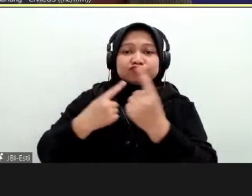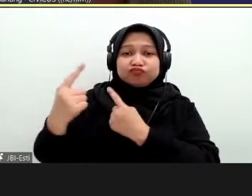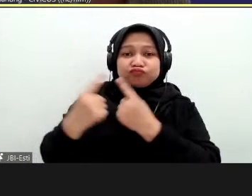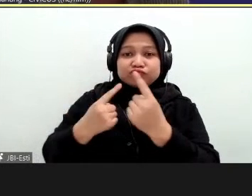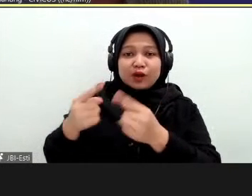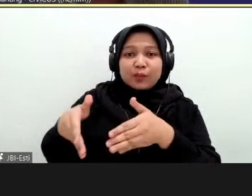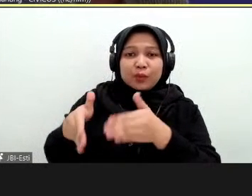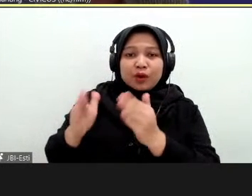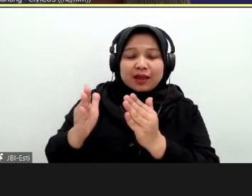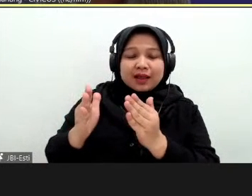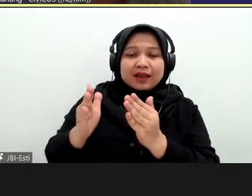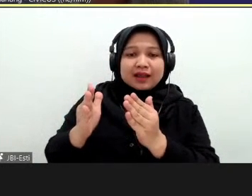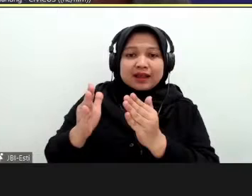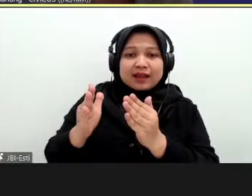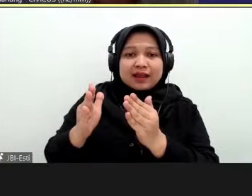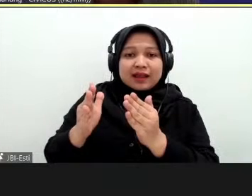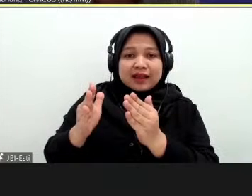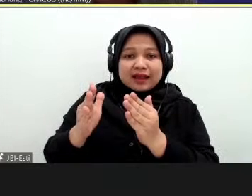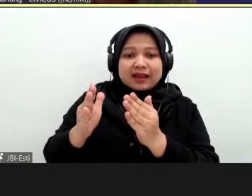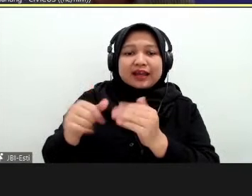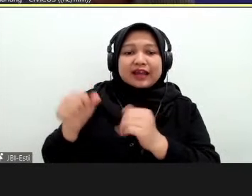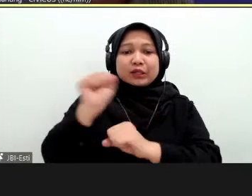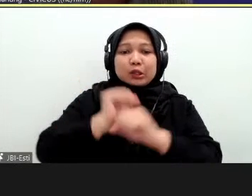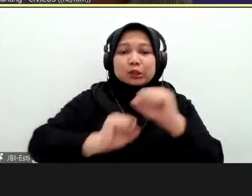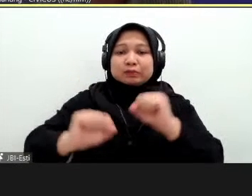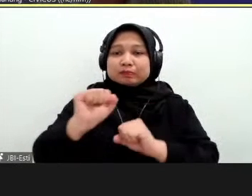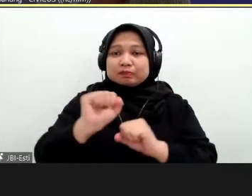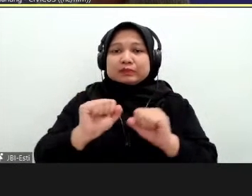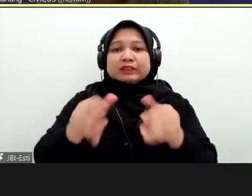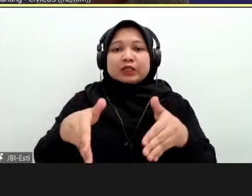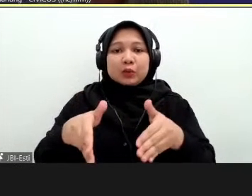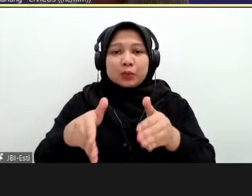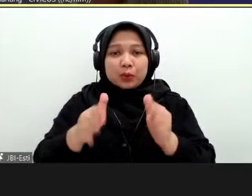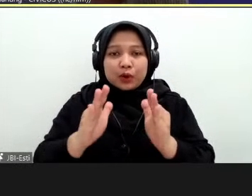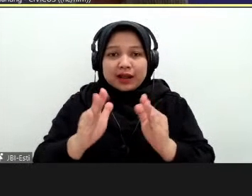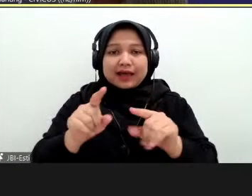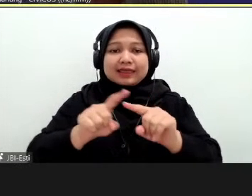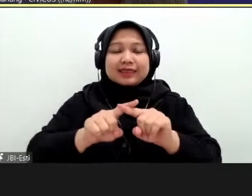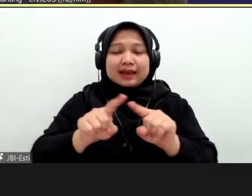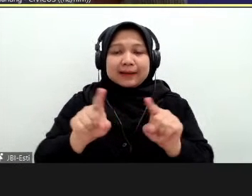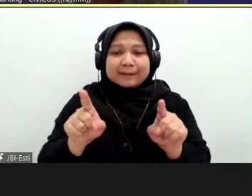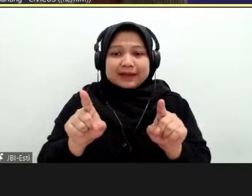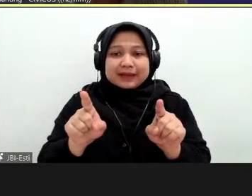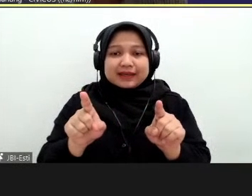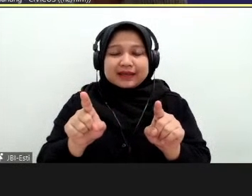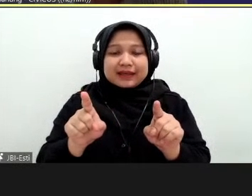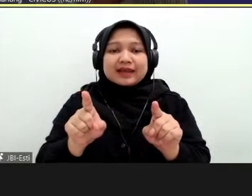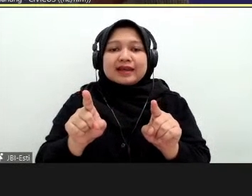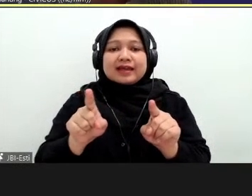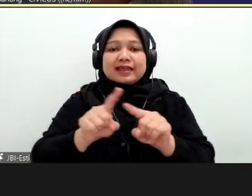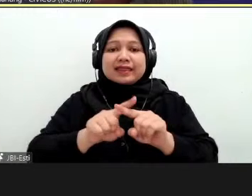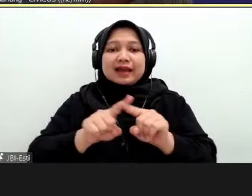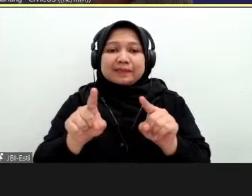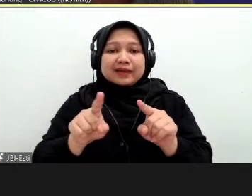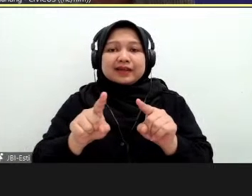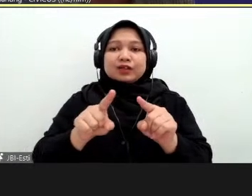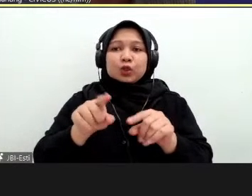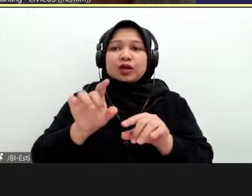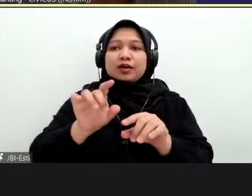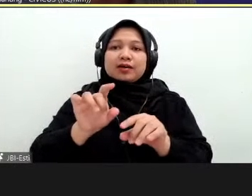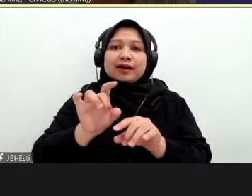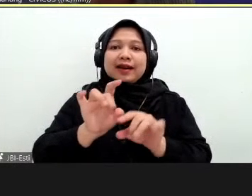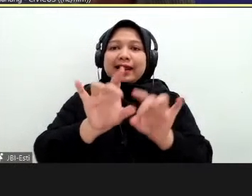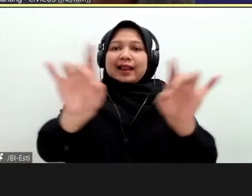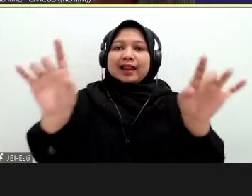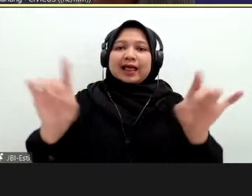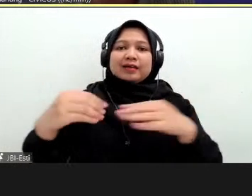social structures around them. So in Civicus, we believe that there are three underlying and fundamental issues concerning civic